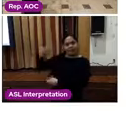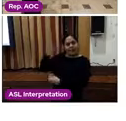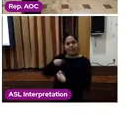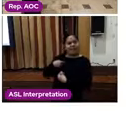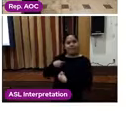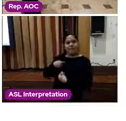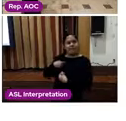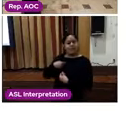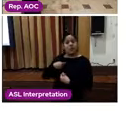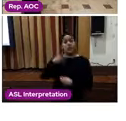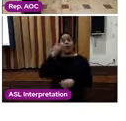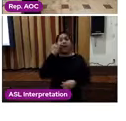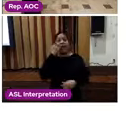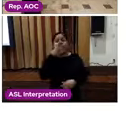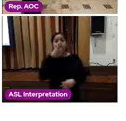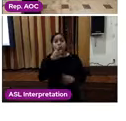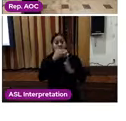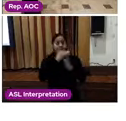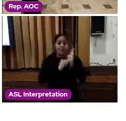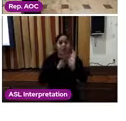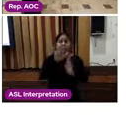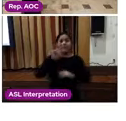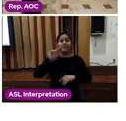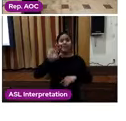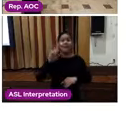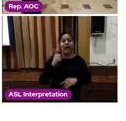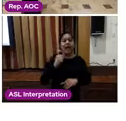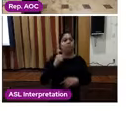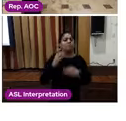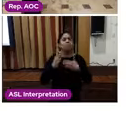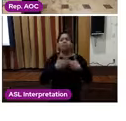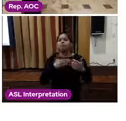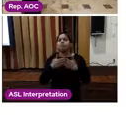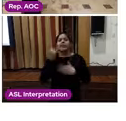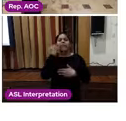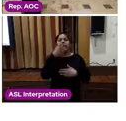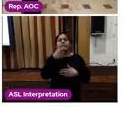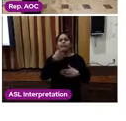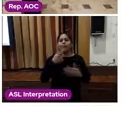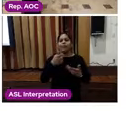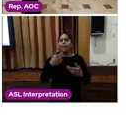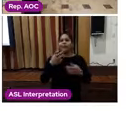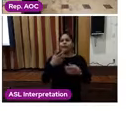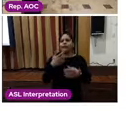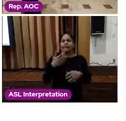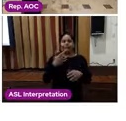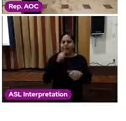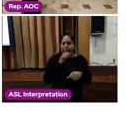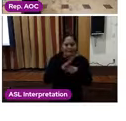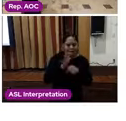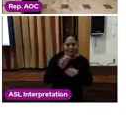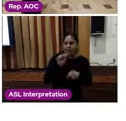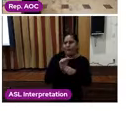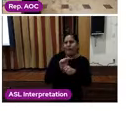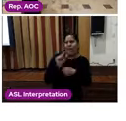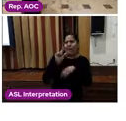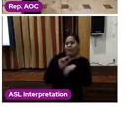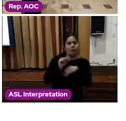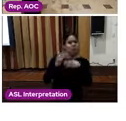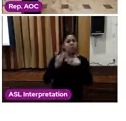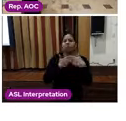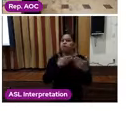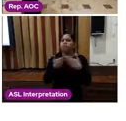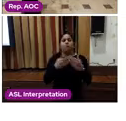so if you file your taxes, even if you usually make too little to normally have to